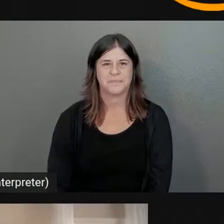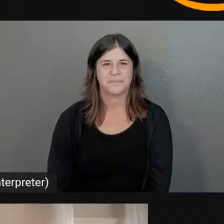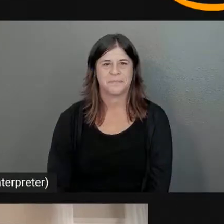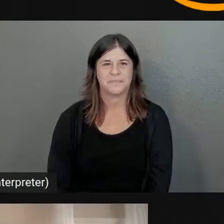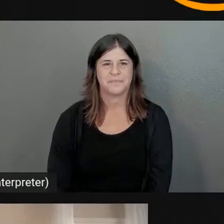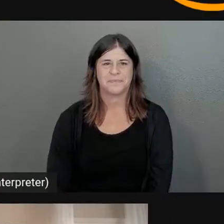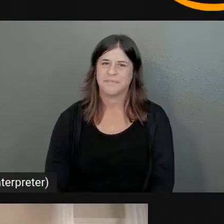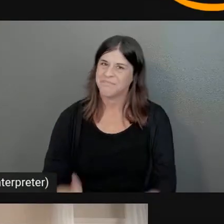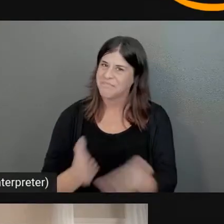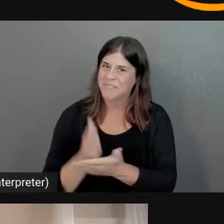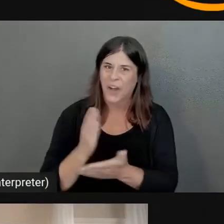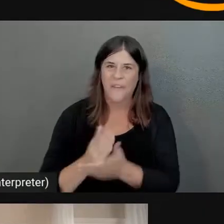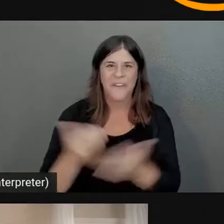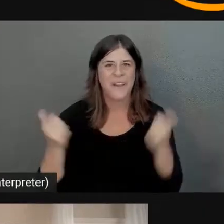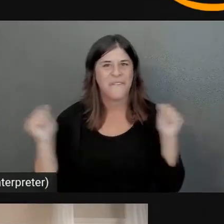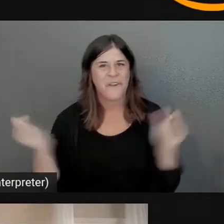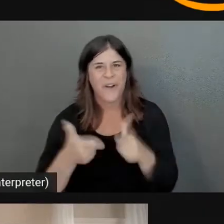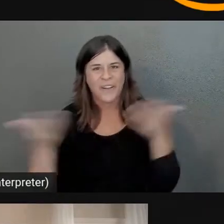All right, looks like we're all here.